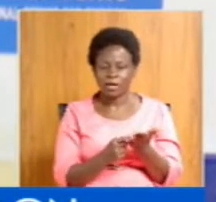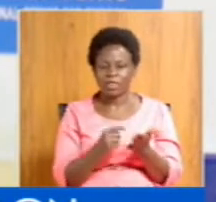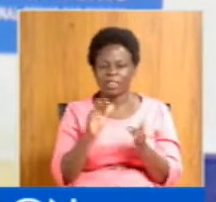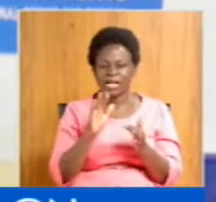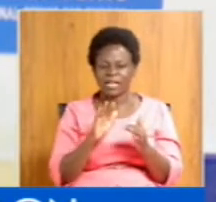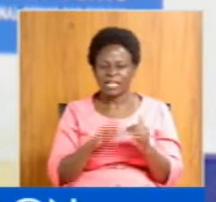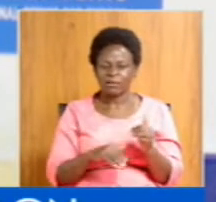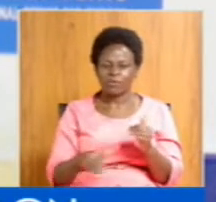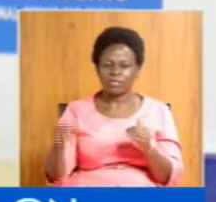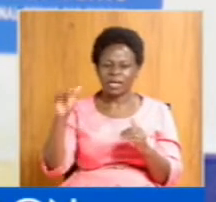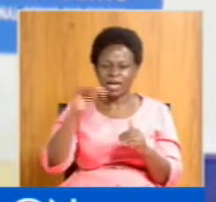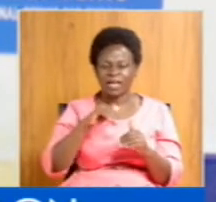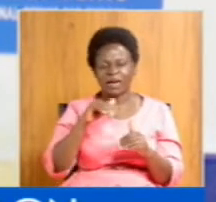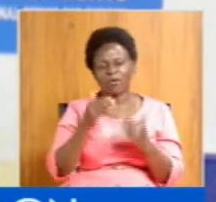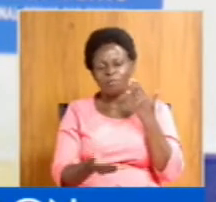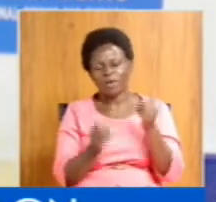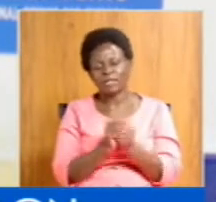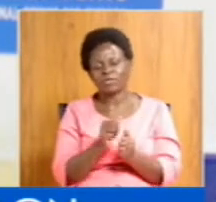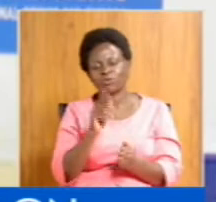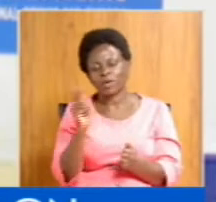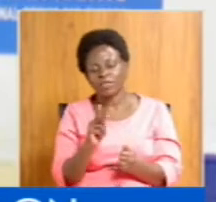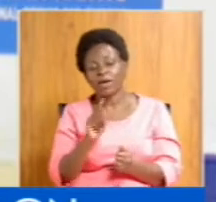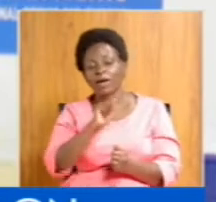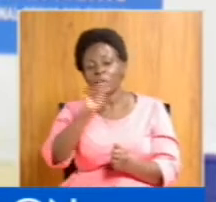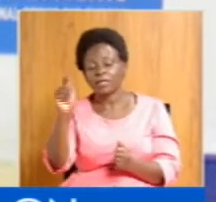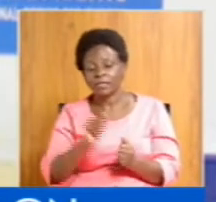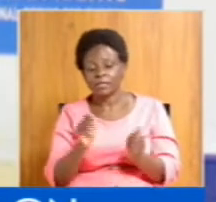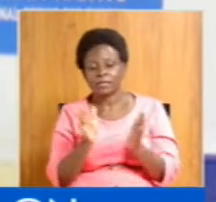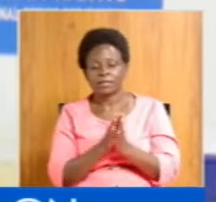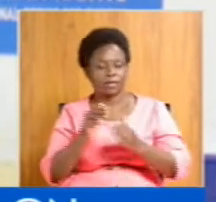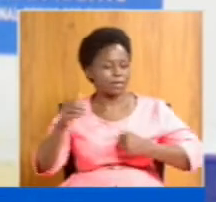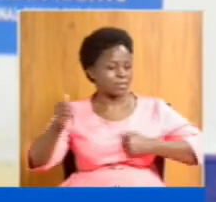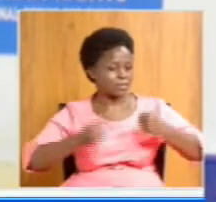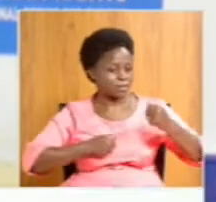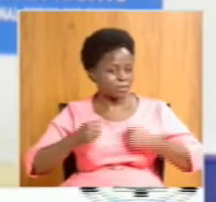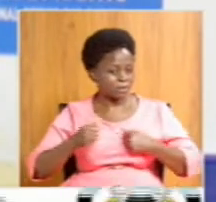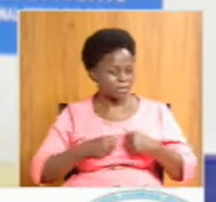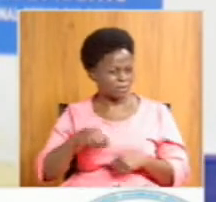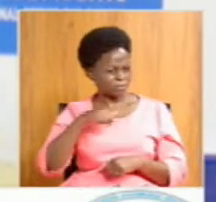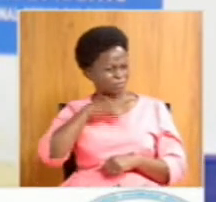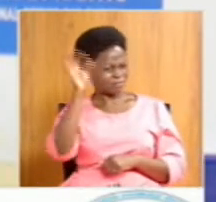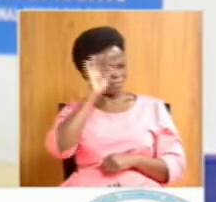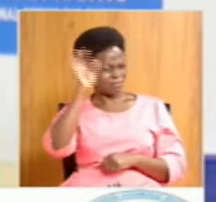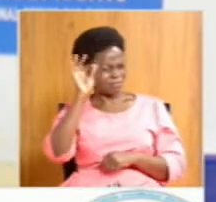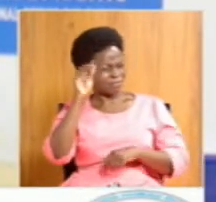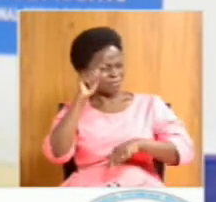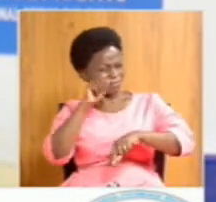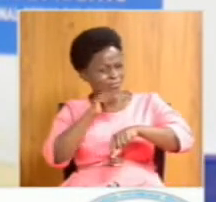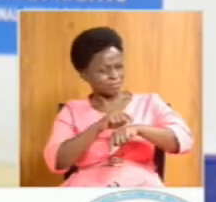time compared to the counterparts in Kenya, Tanzania, and Rwanda. I'm just wondering at this point,